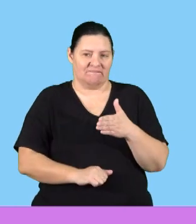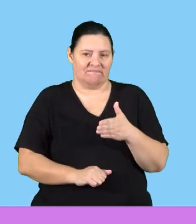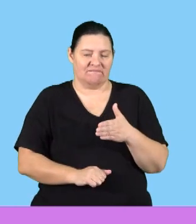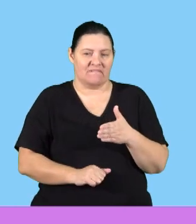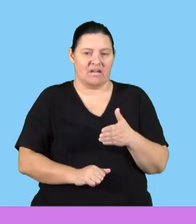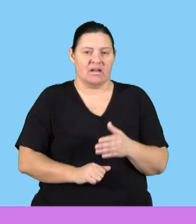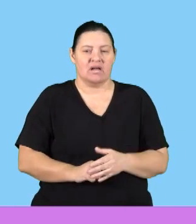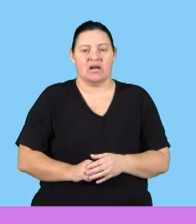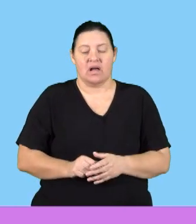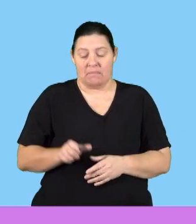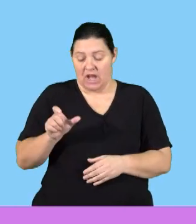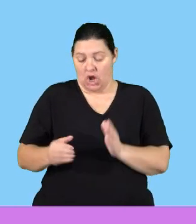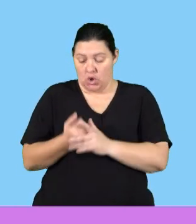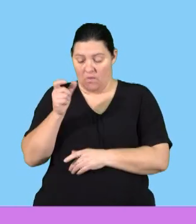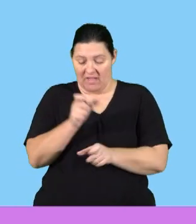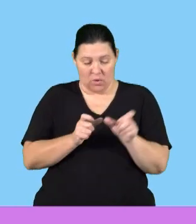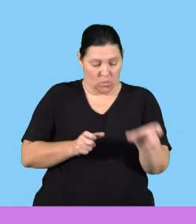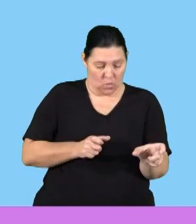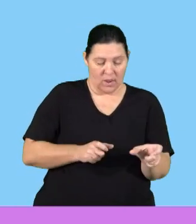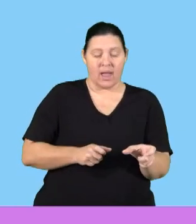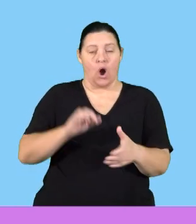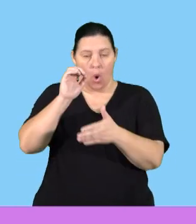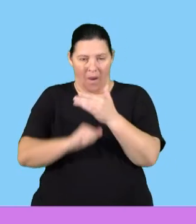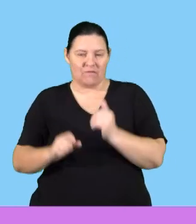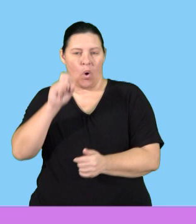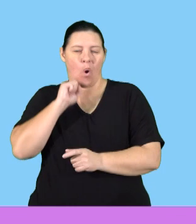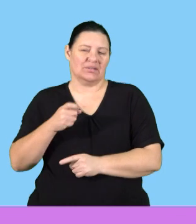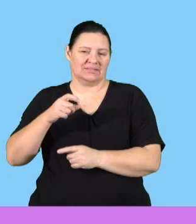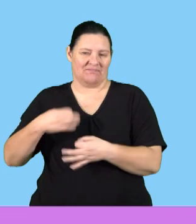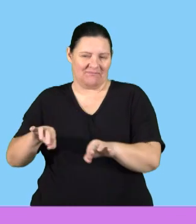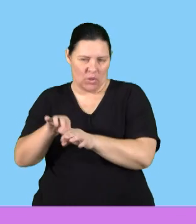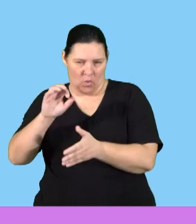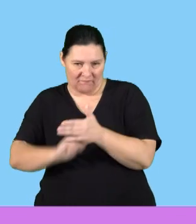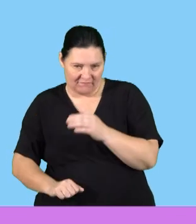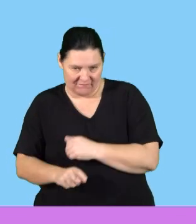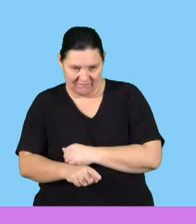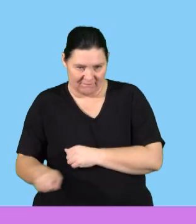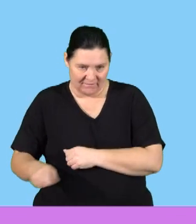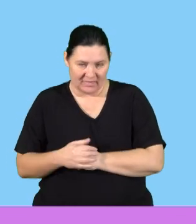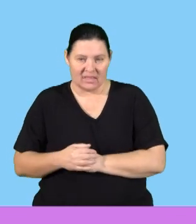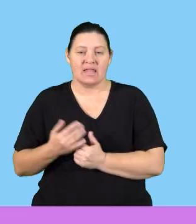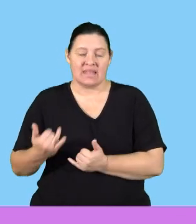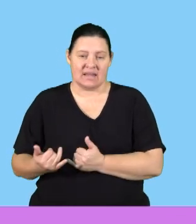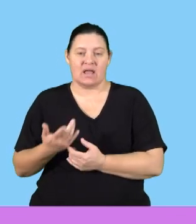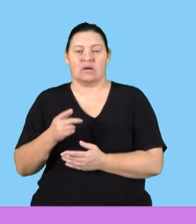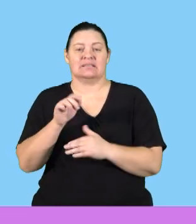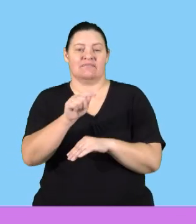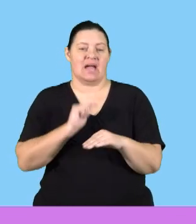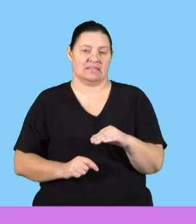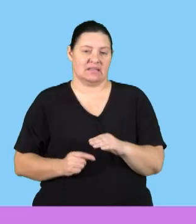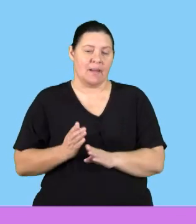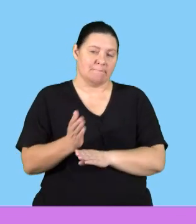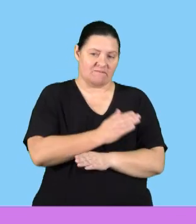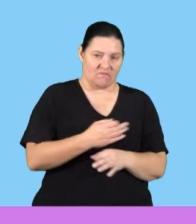subtract the previous value from the new value. You can see from the formula which is given. From there, we divide it by